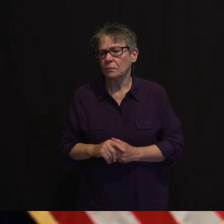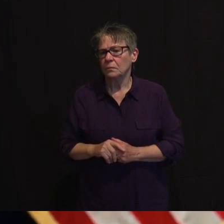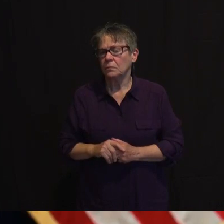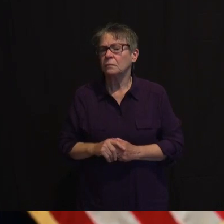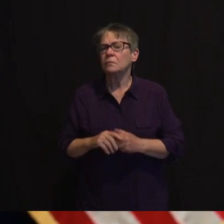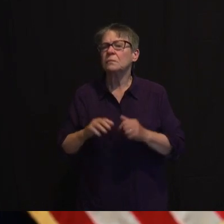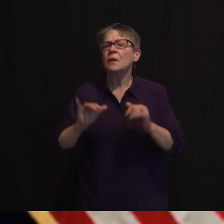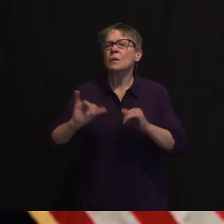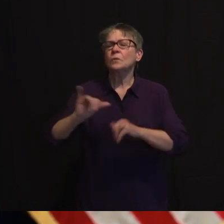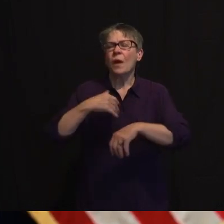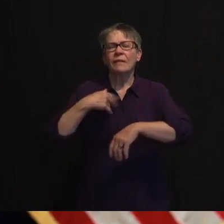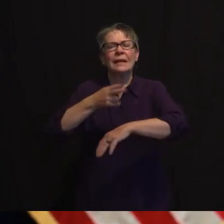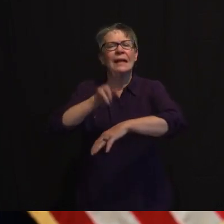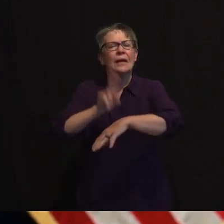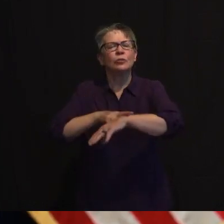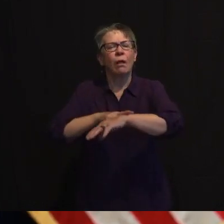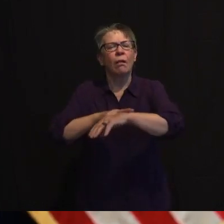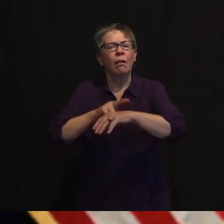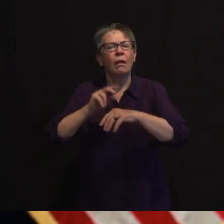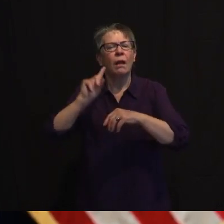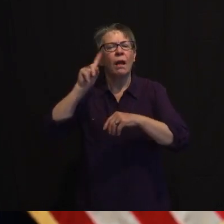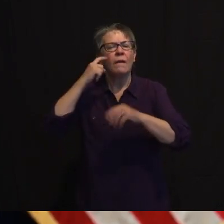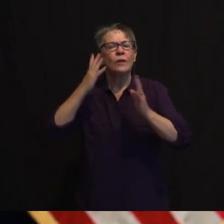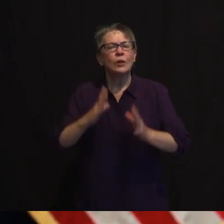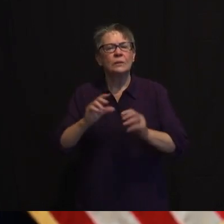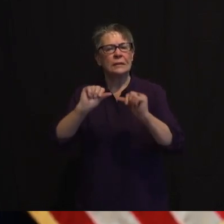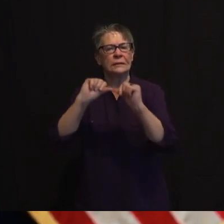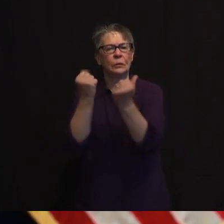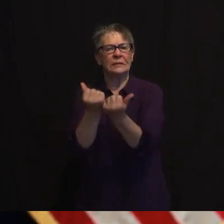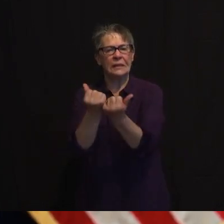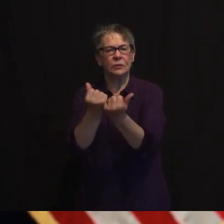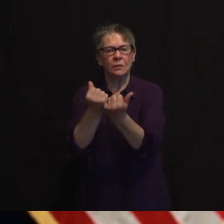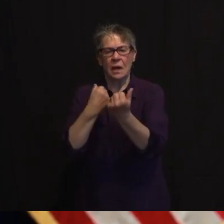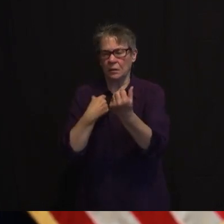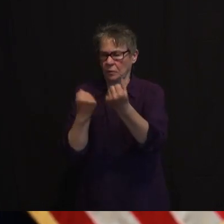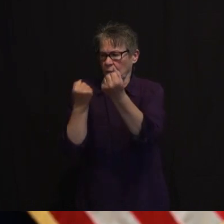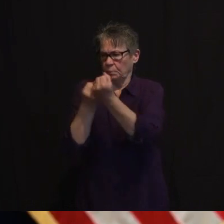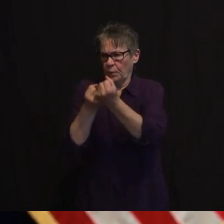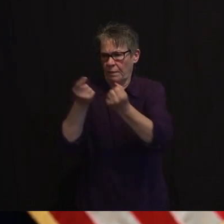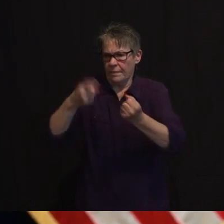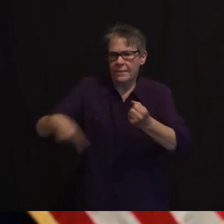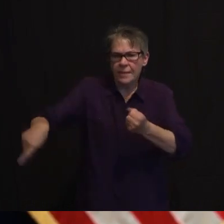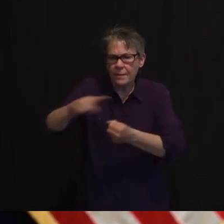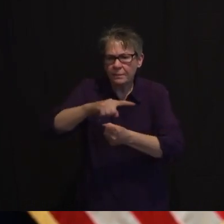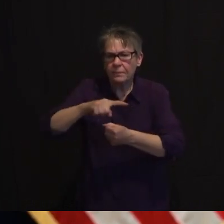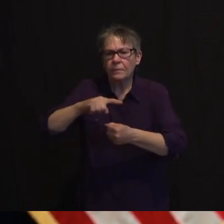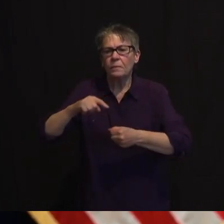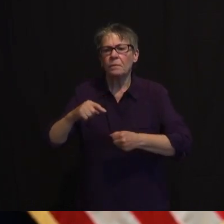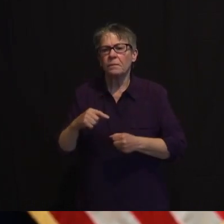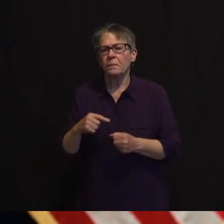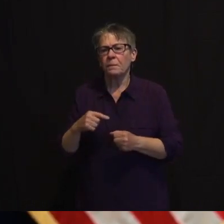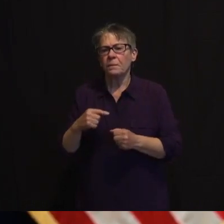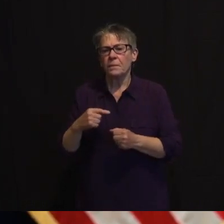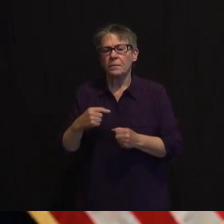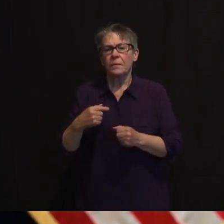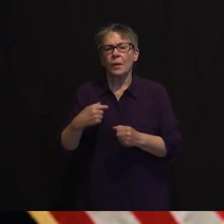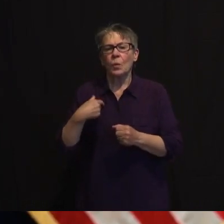ask that the next round of federal help include $500 million of